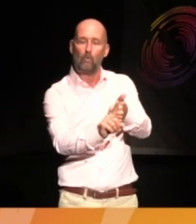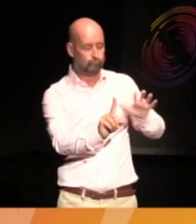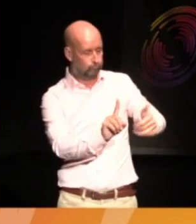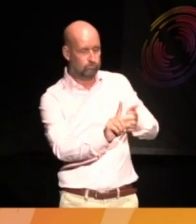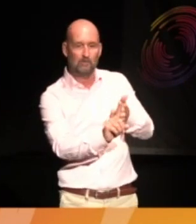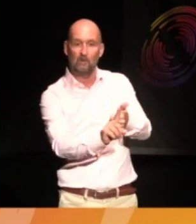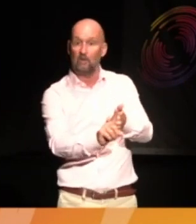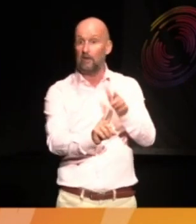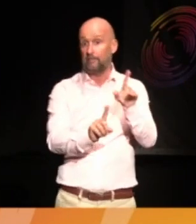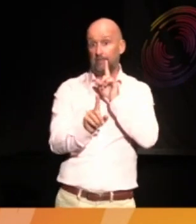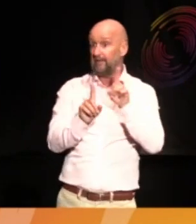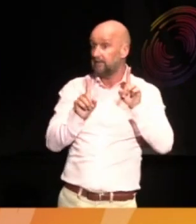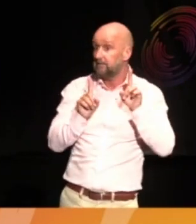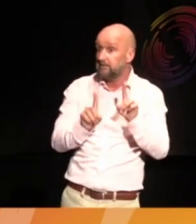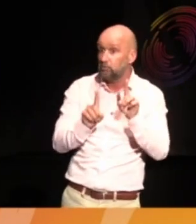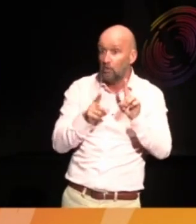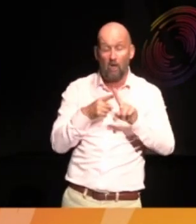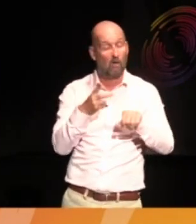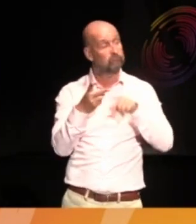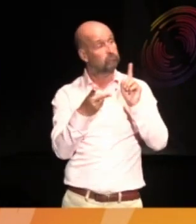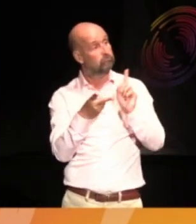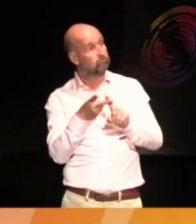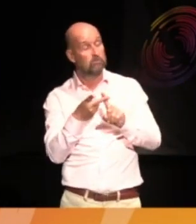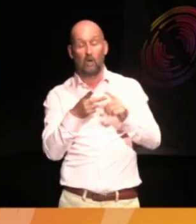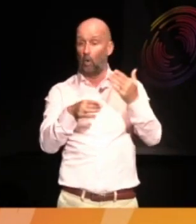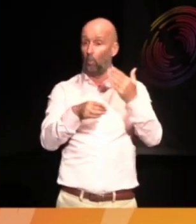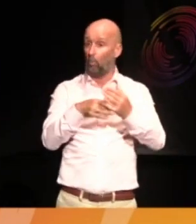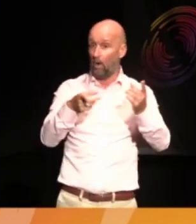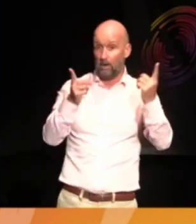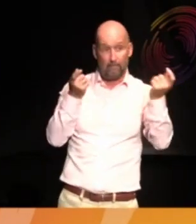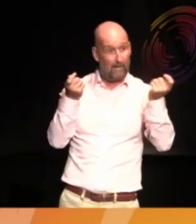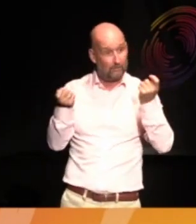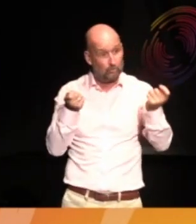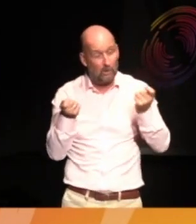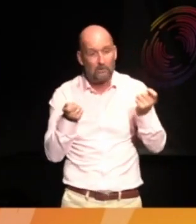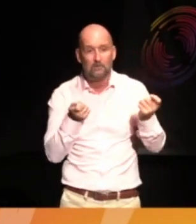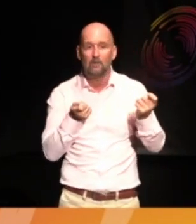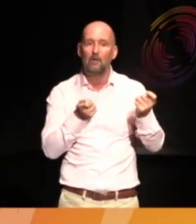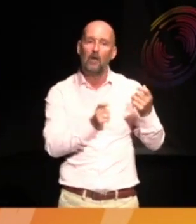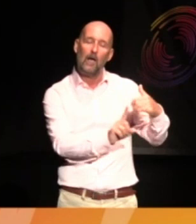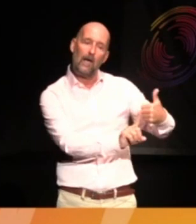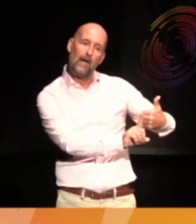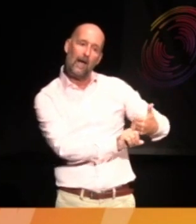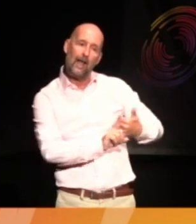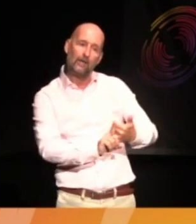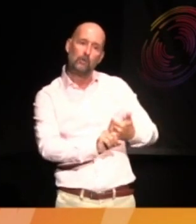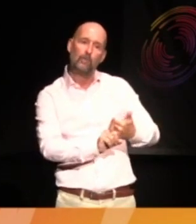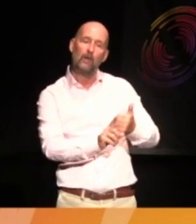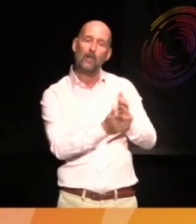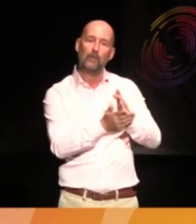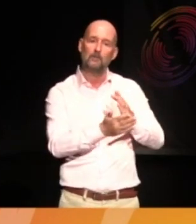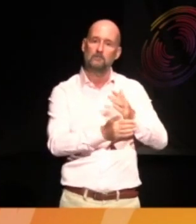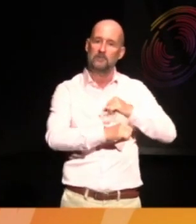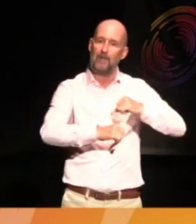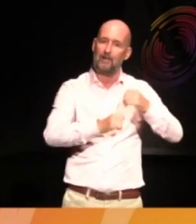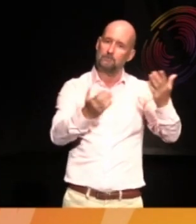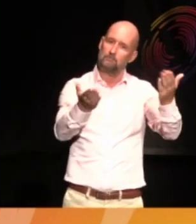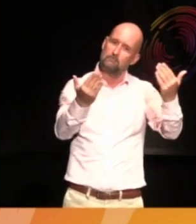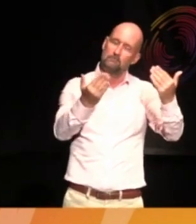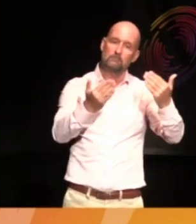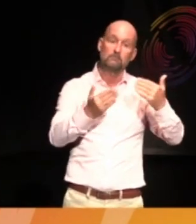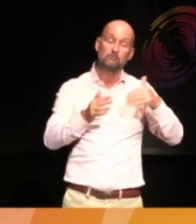they're teachers or managers at work. For me, good allyship is about making space for others, taking a step to one